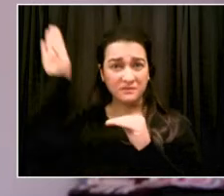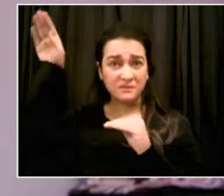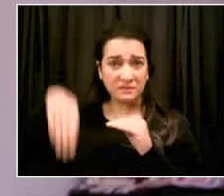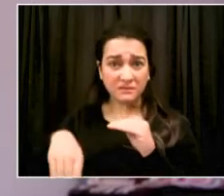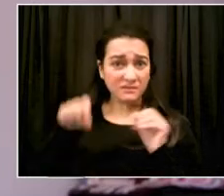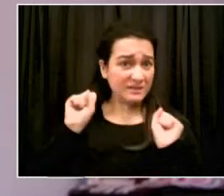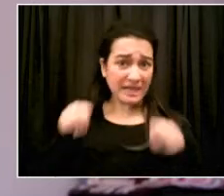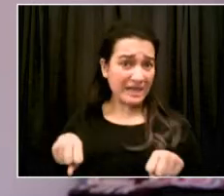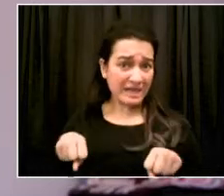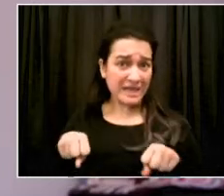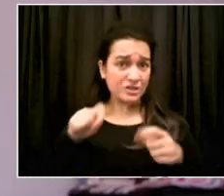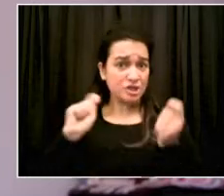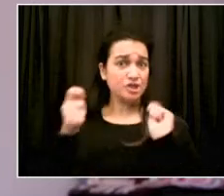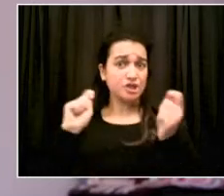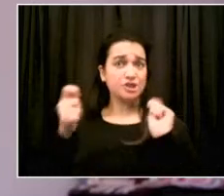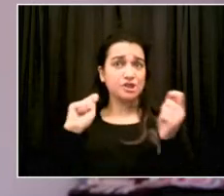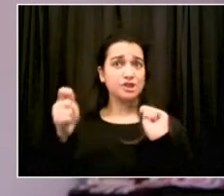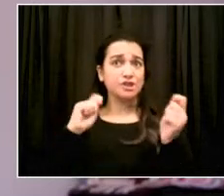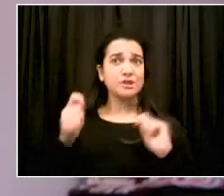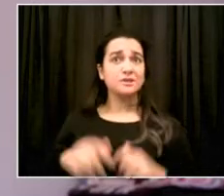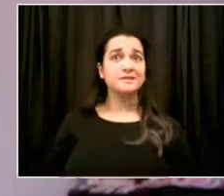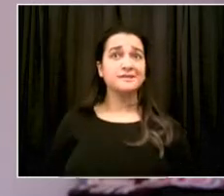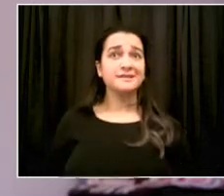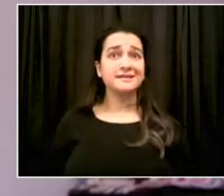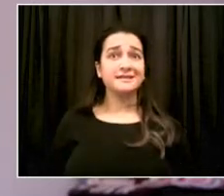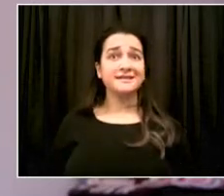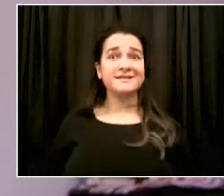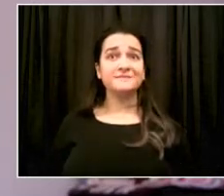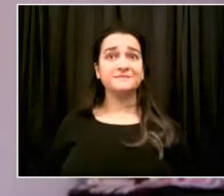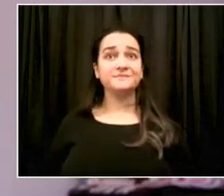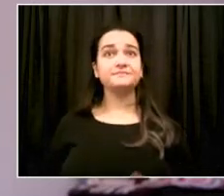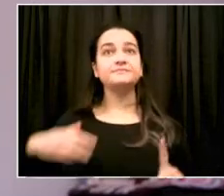that celebration to lead to more cases and more spread.